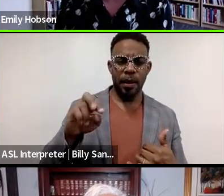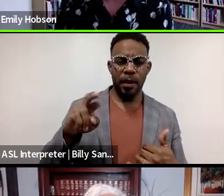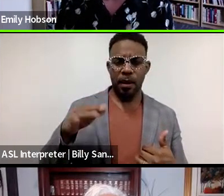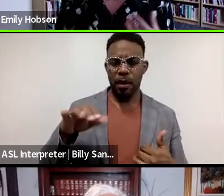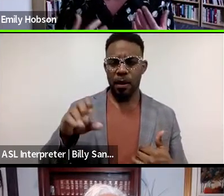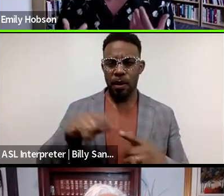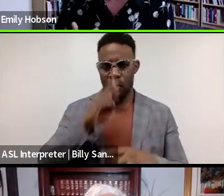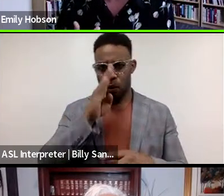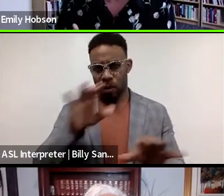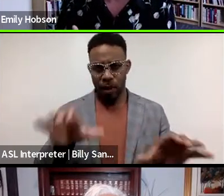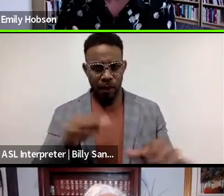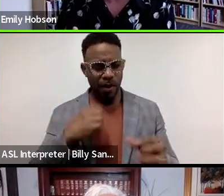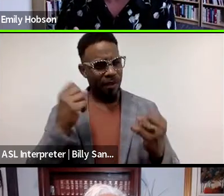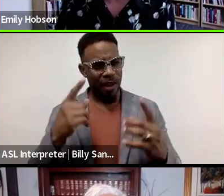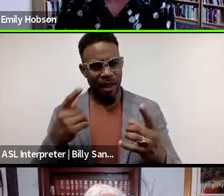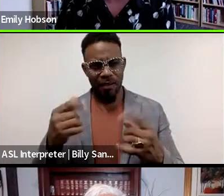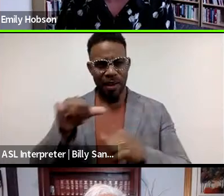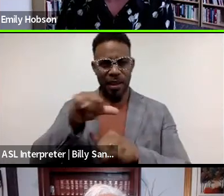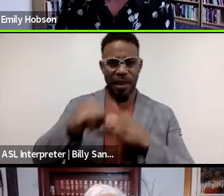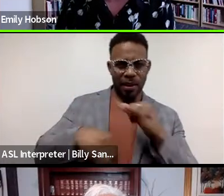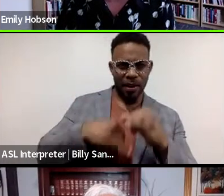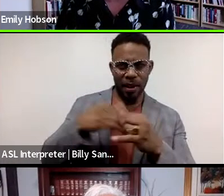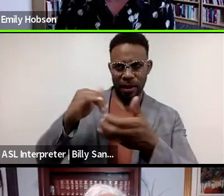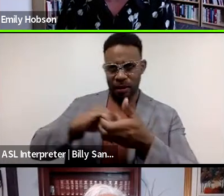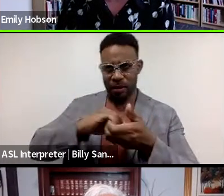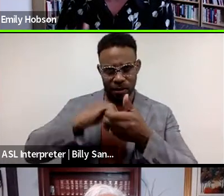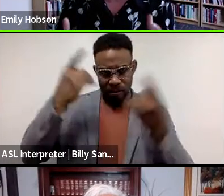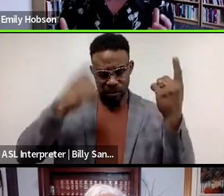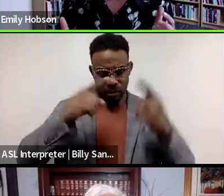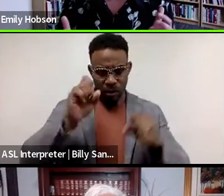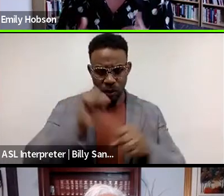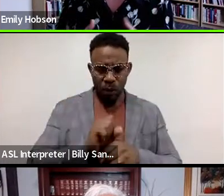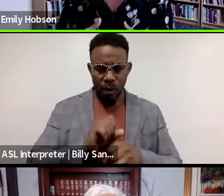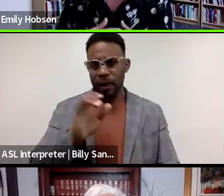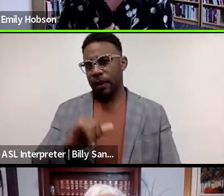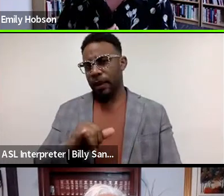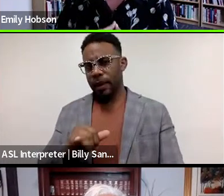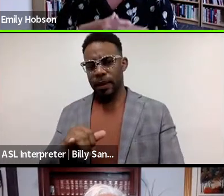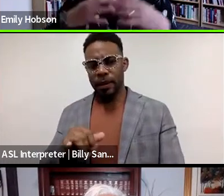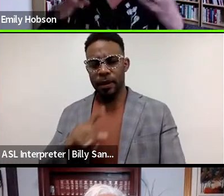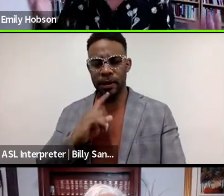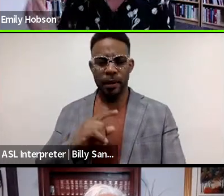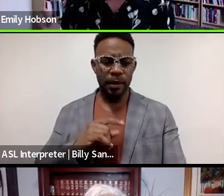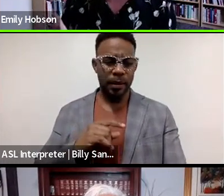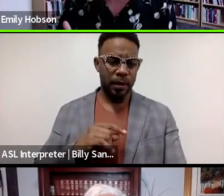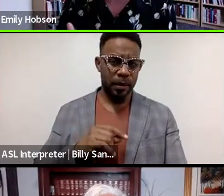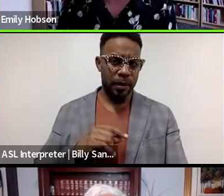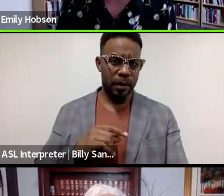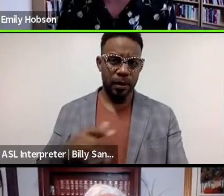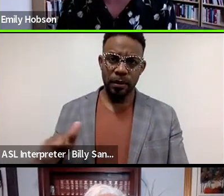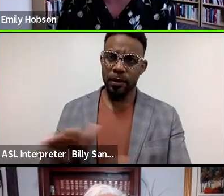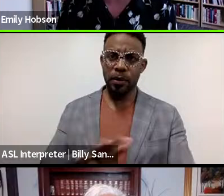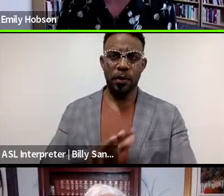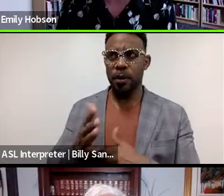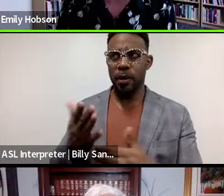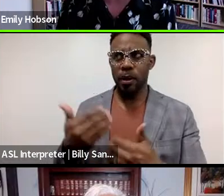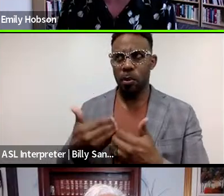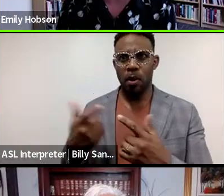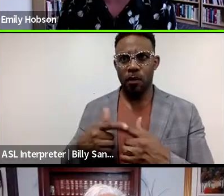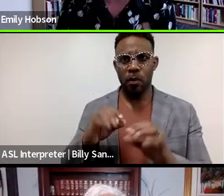action work. We have a lot of international solidarity work that is totally kind of apart